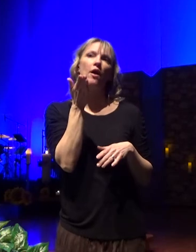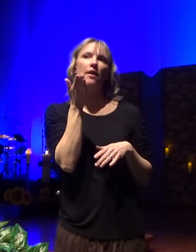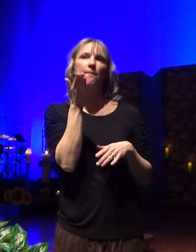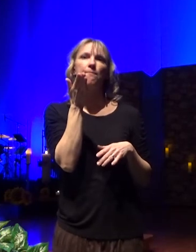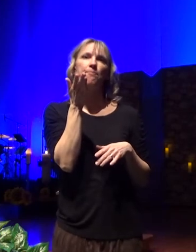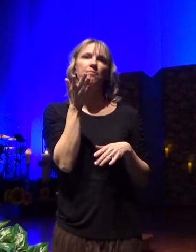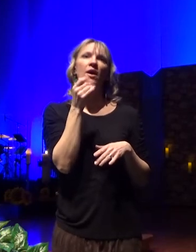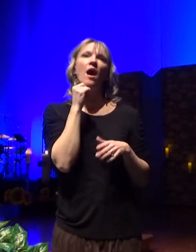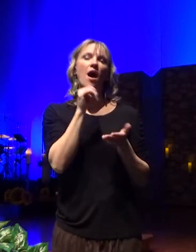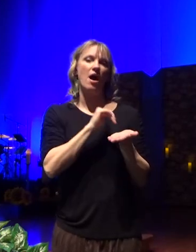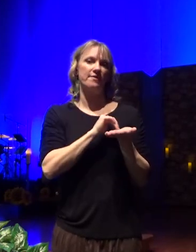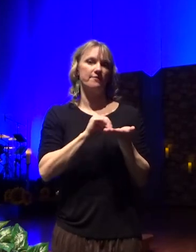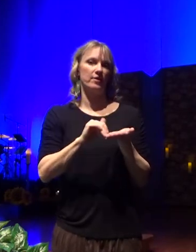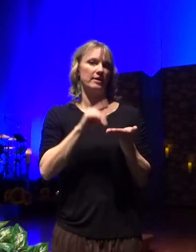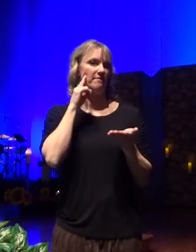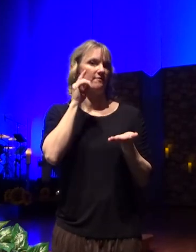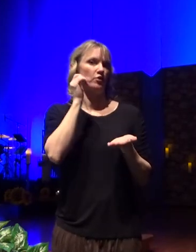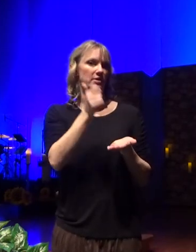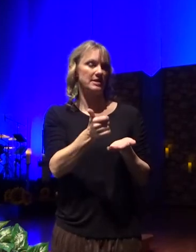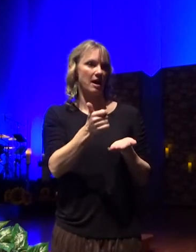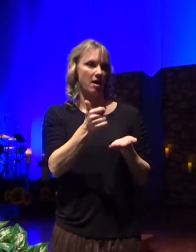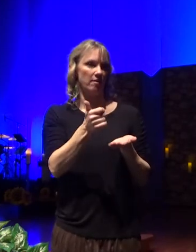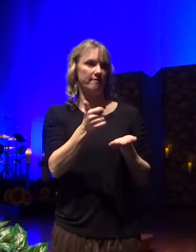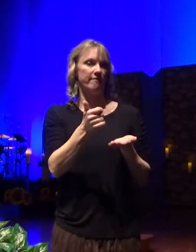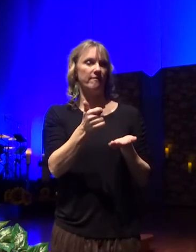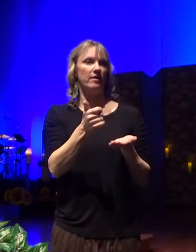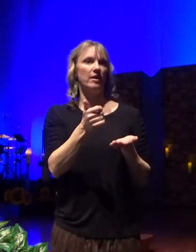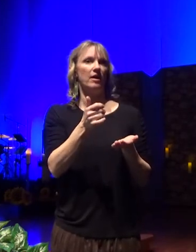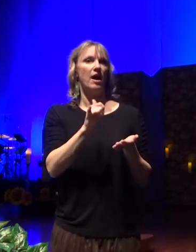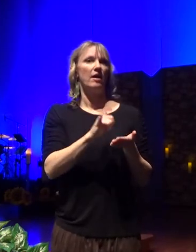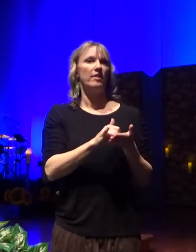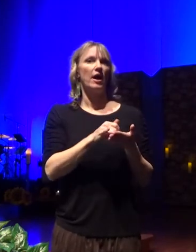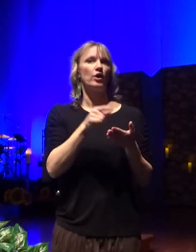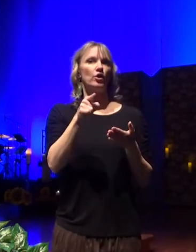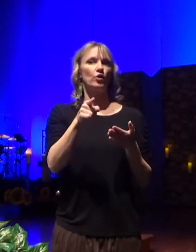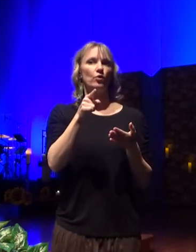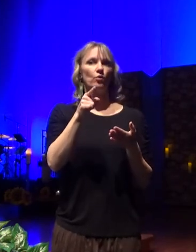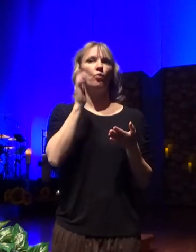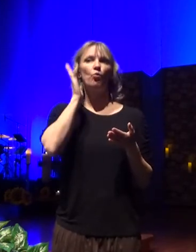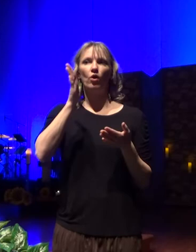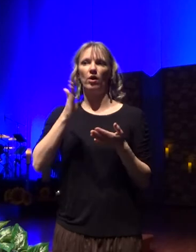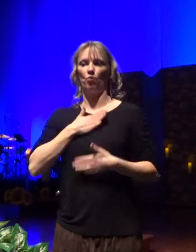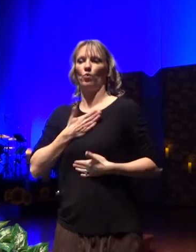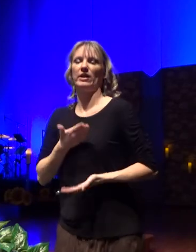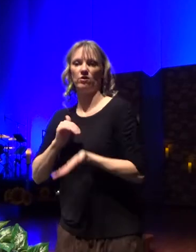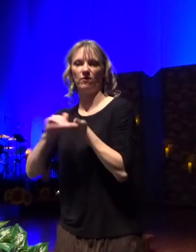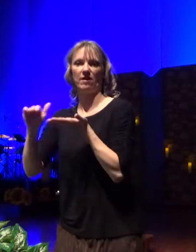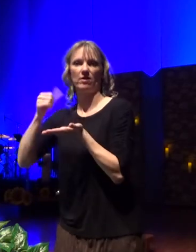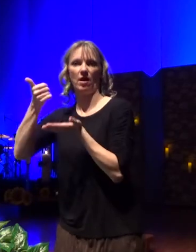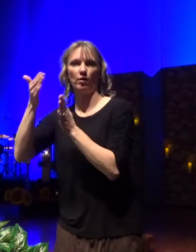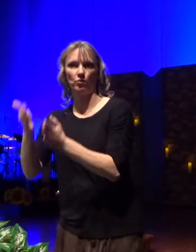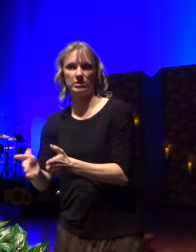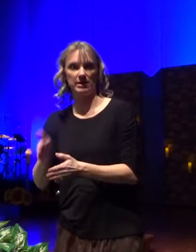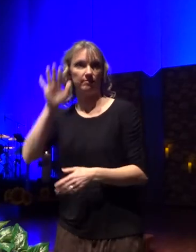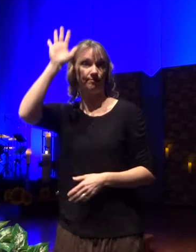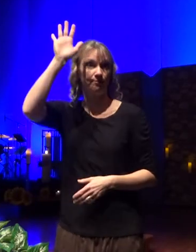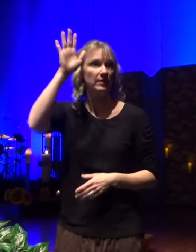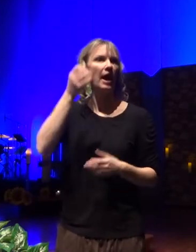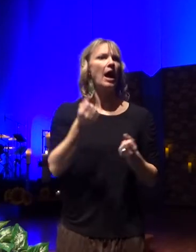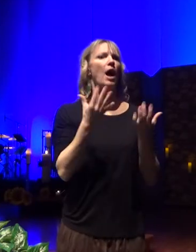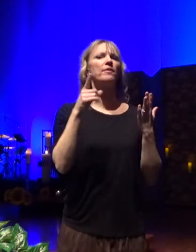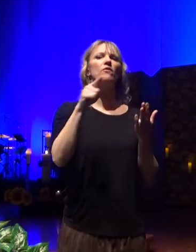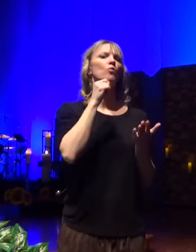hold unforgiveness for yourself that you wouldn't hesitate to forgive someone else for, right? How many of